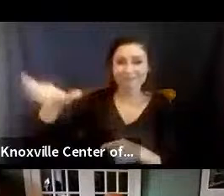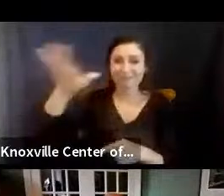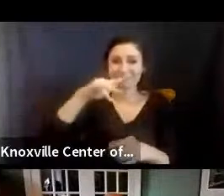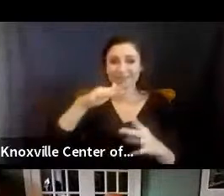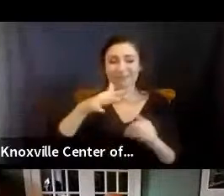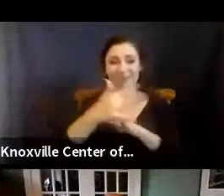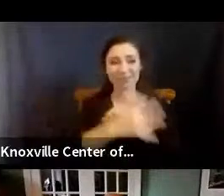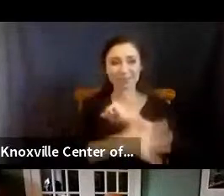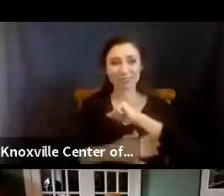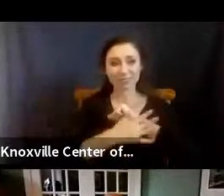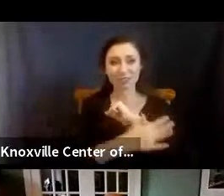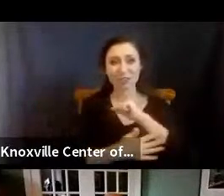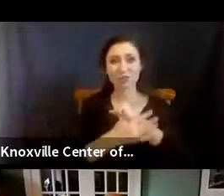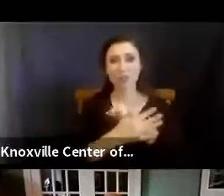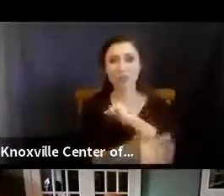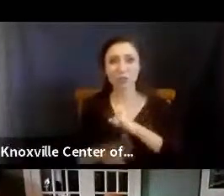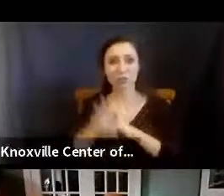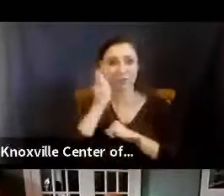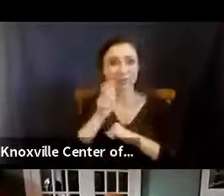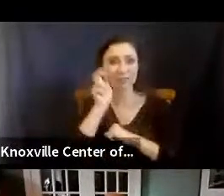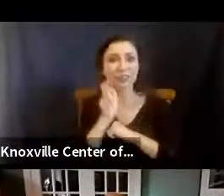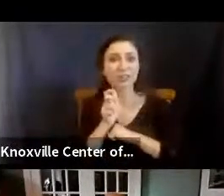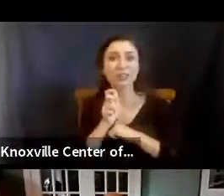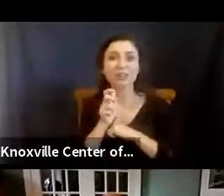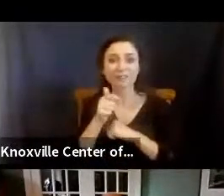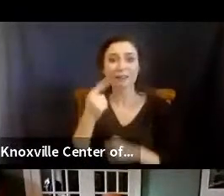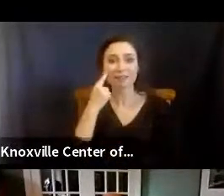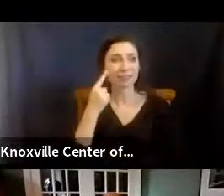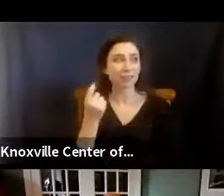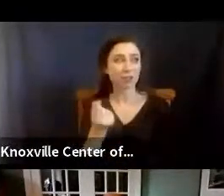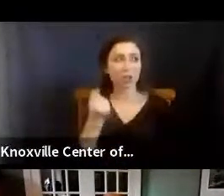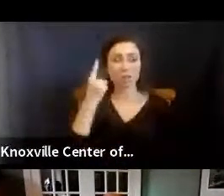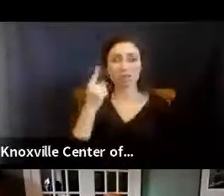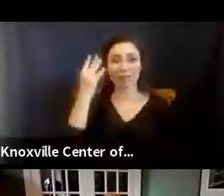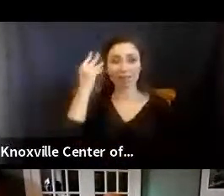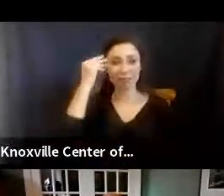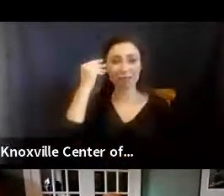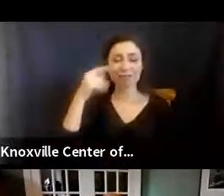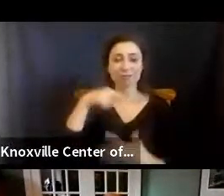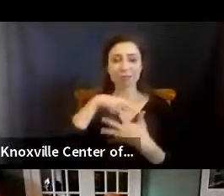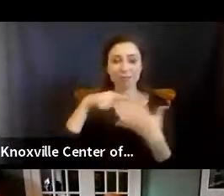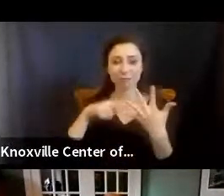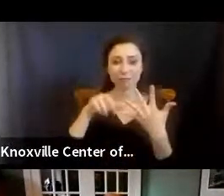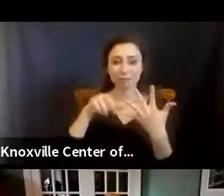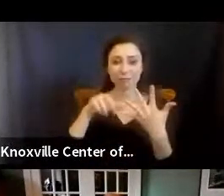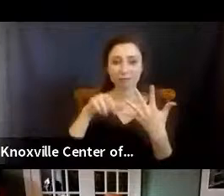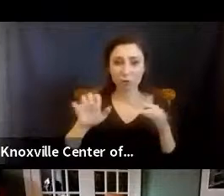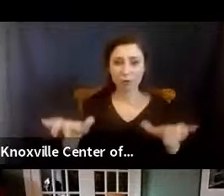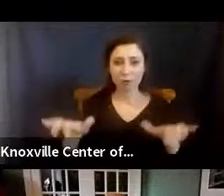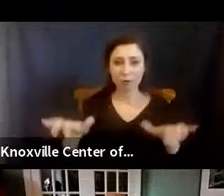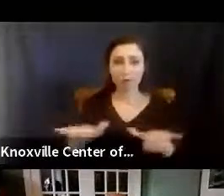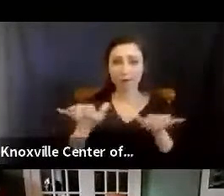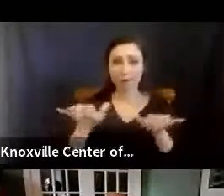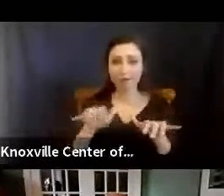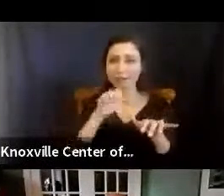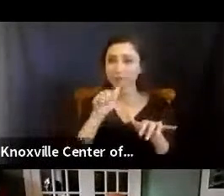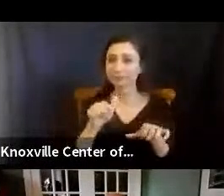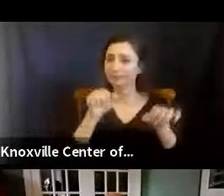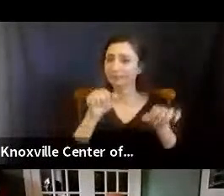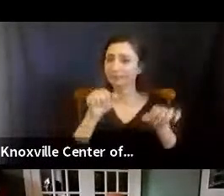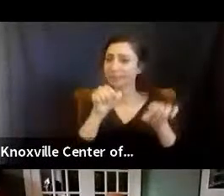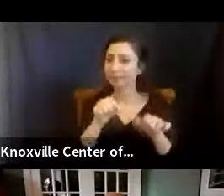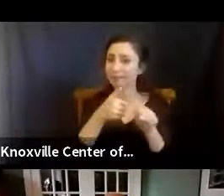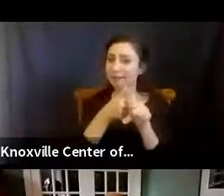country, but I think there's an understandable thought that the 5 core actions are less likely to be